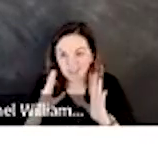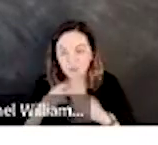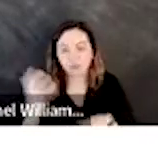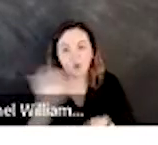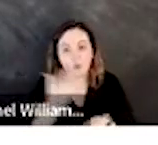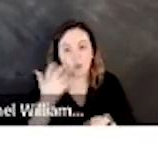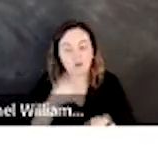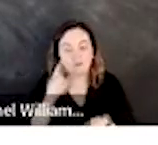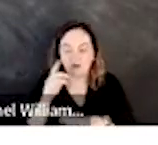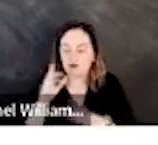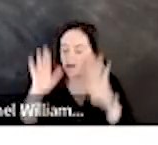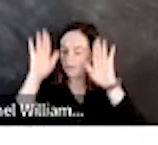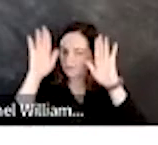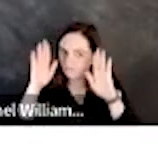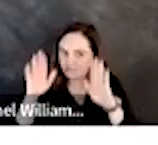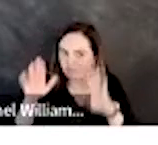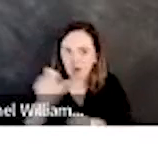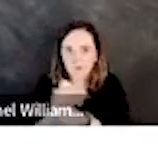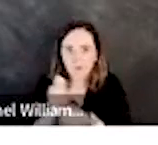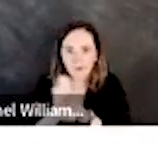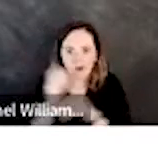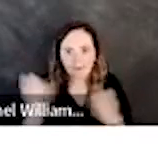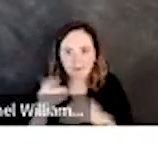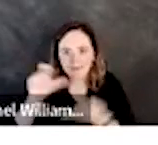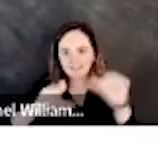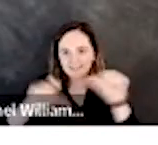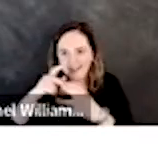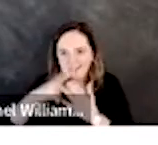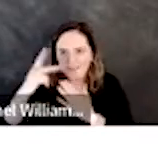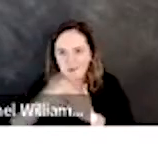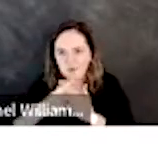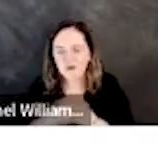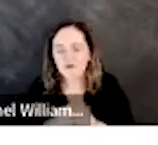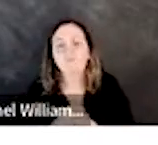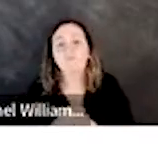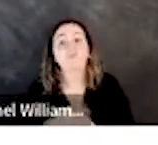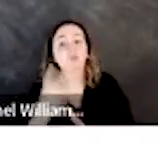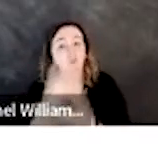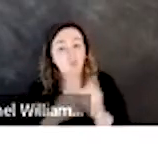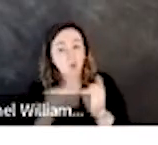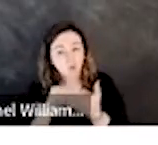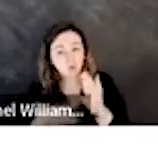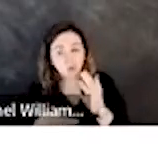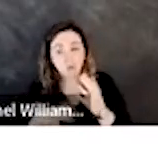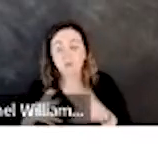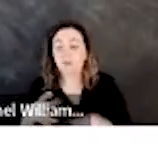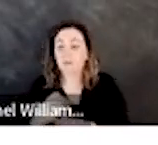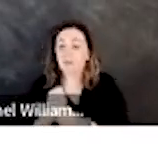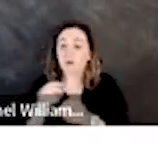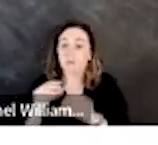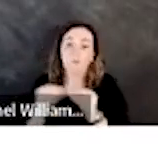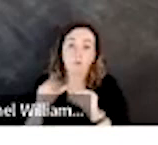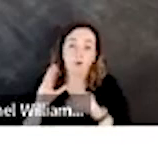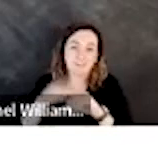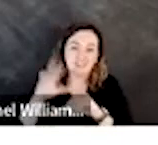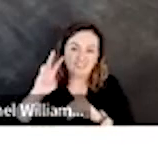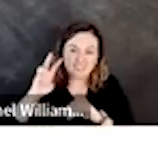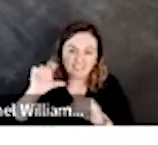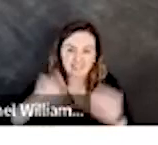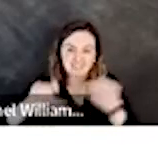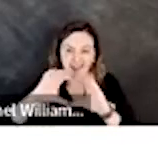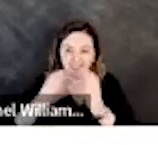amazing career in science at Jordan High School. Both of these students took over six science classes at Jordan High